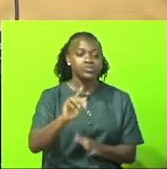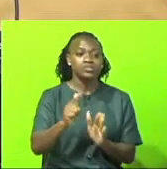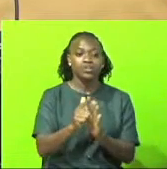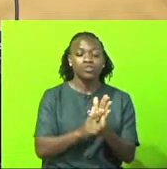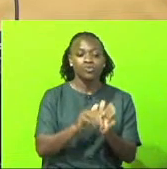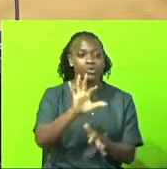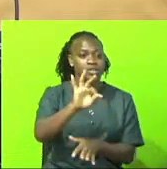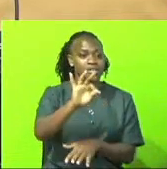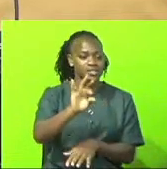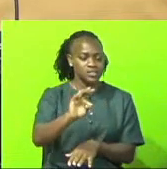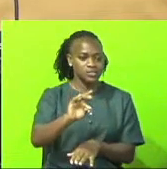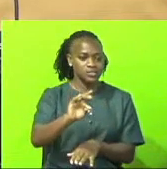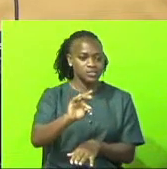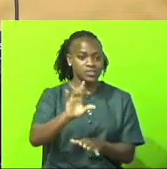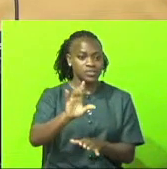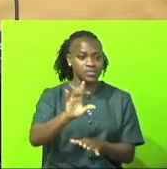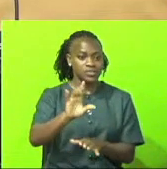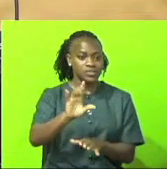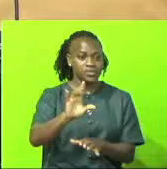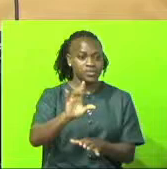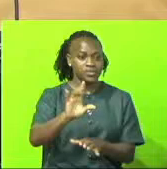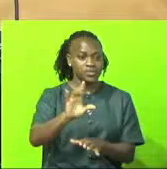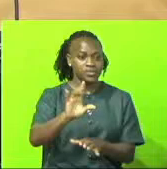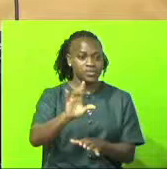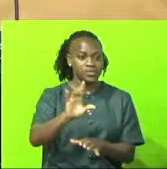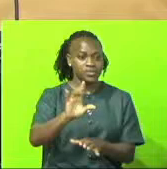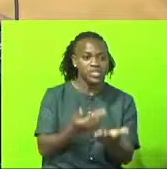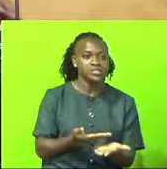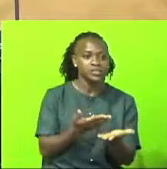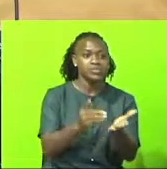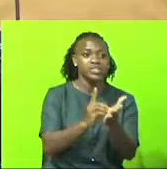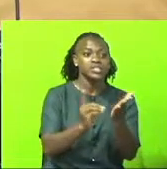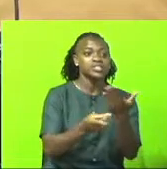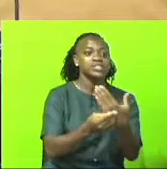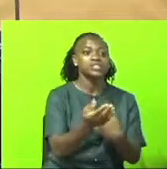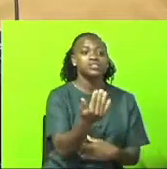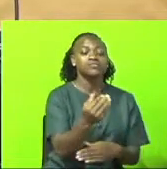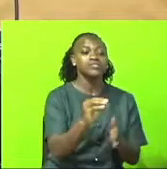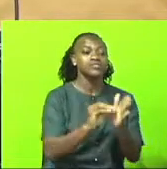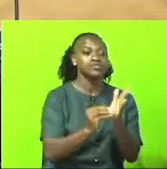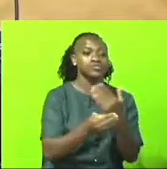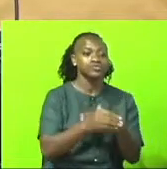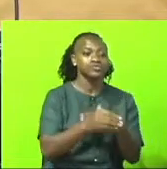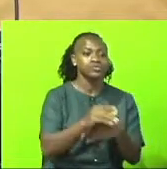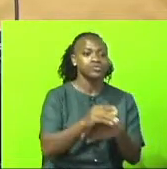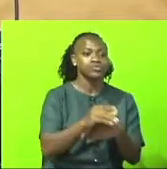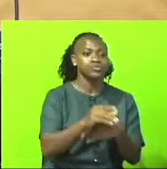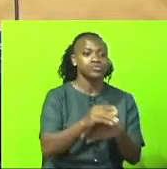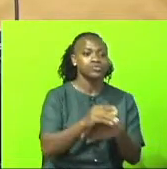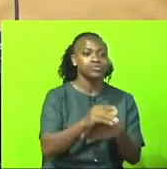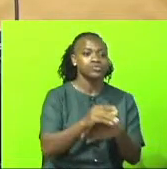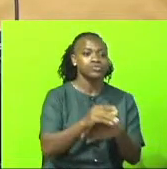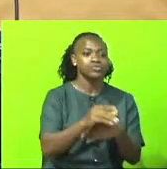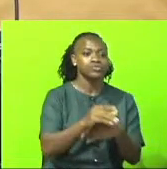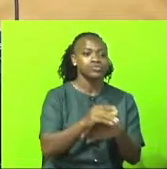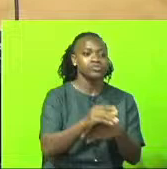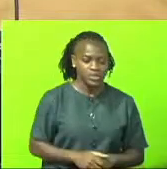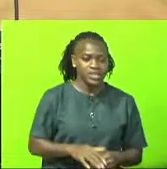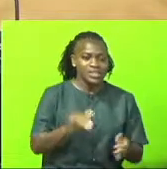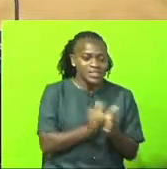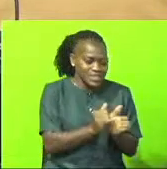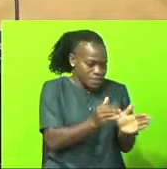the 1992 Constitution, duly submitted, dated 15th October 2024. Mr. Speaker, the